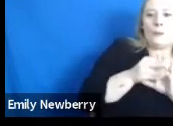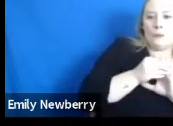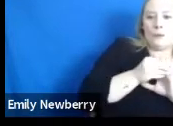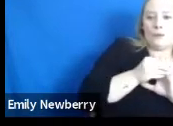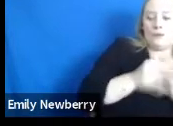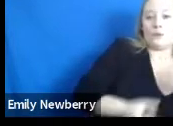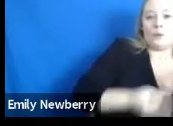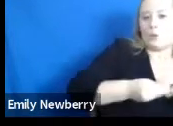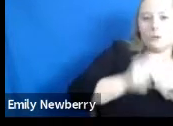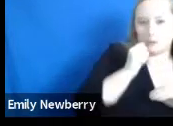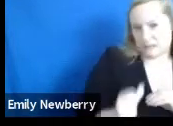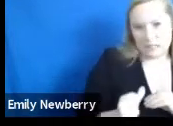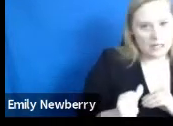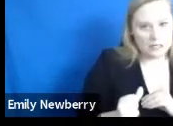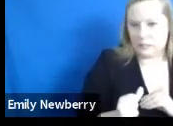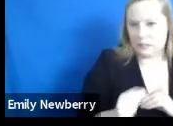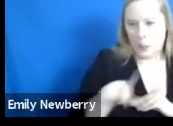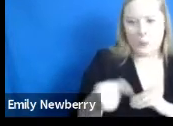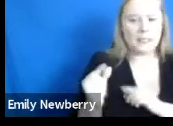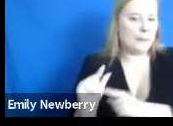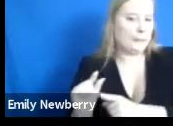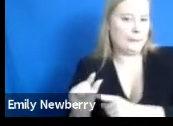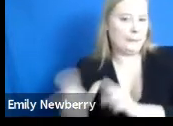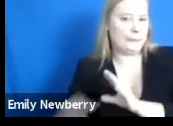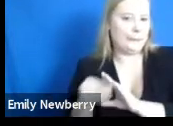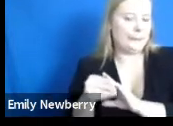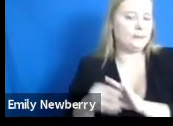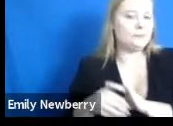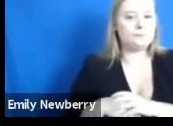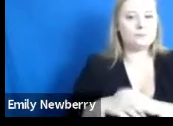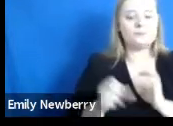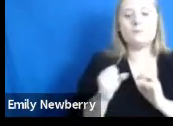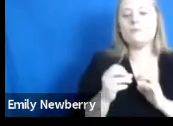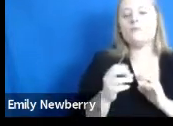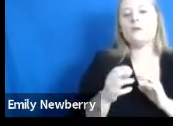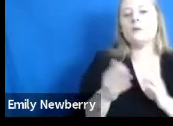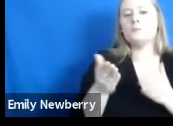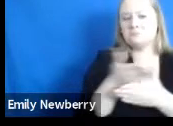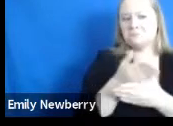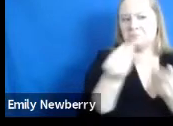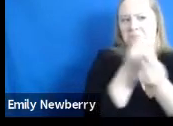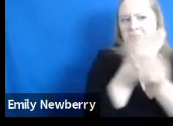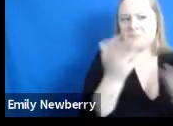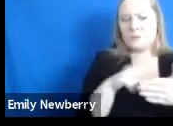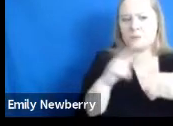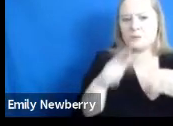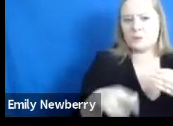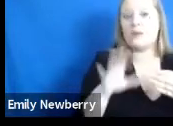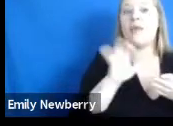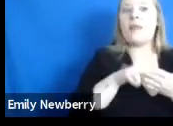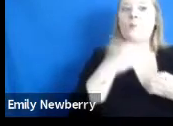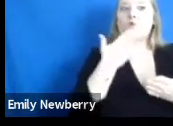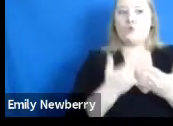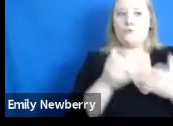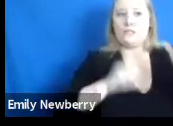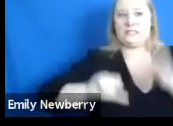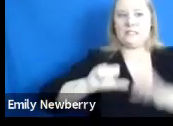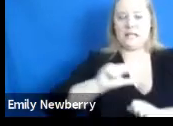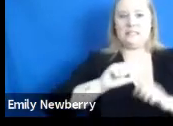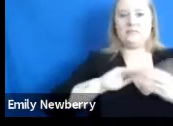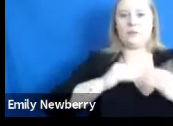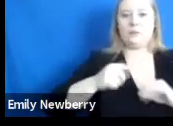arsenic that's present in the soil. So we shared these results, but again, that was good for the scientific community, but in order